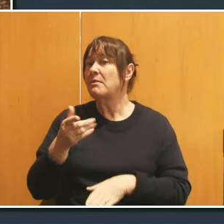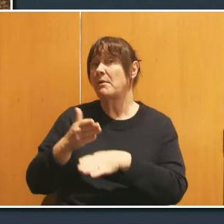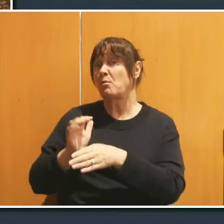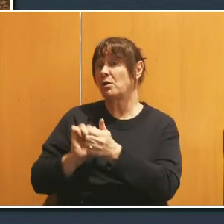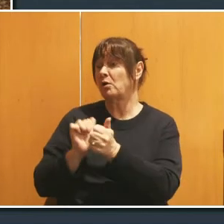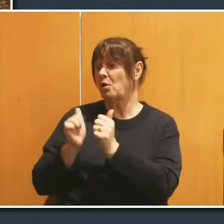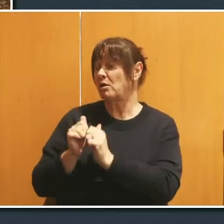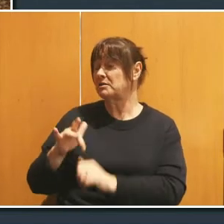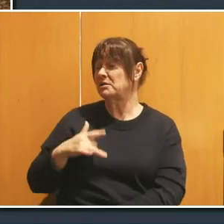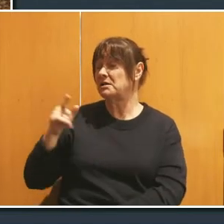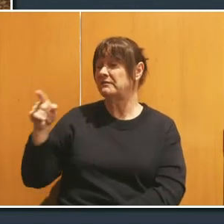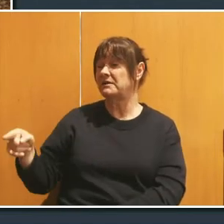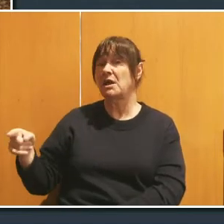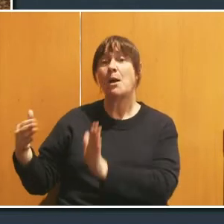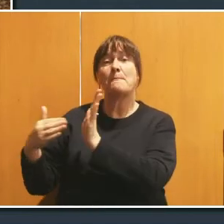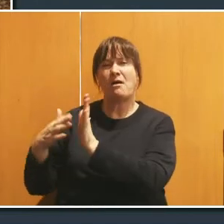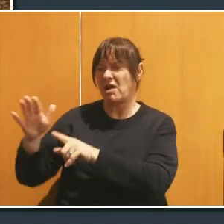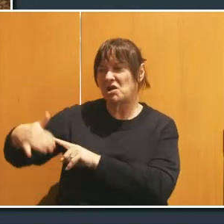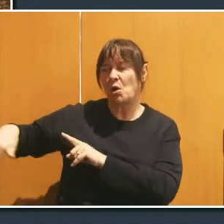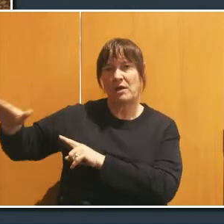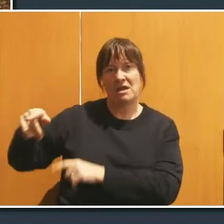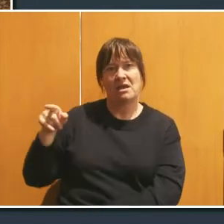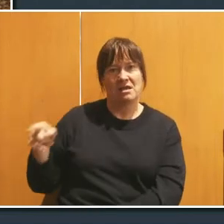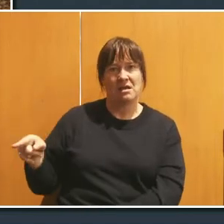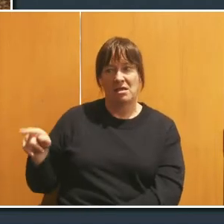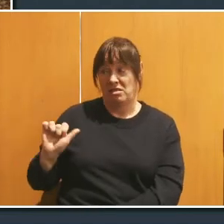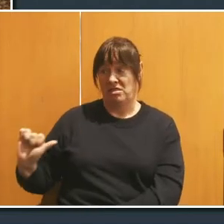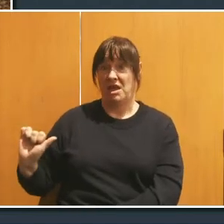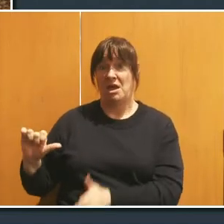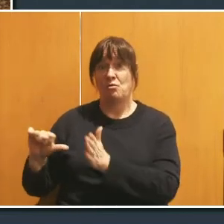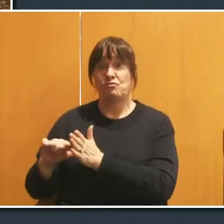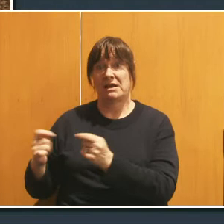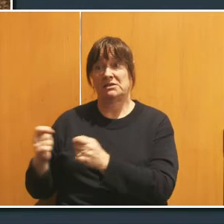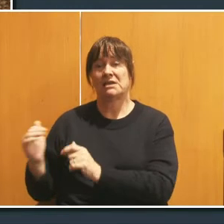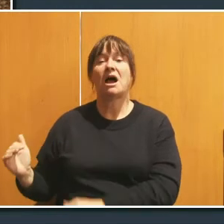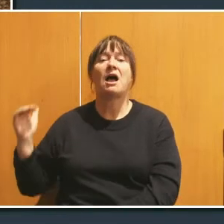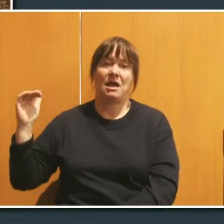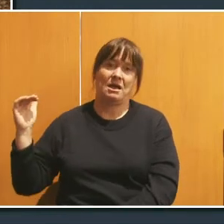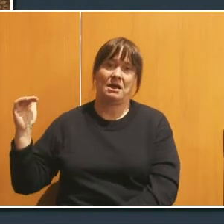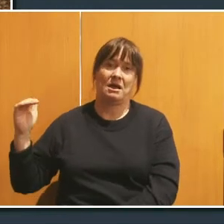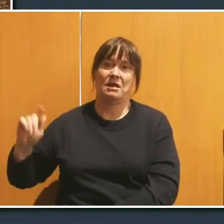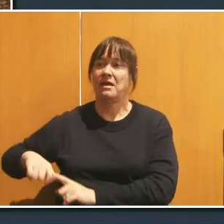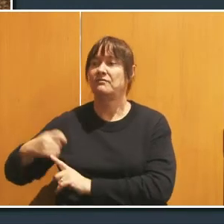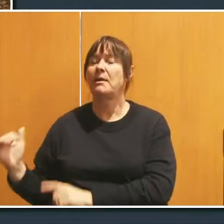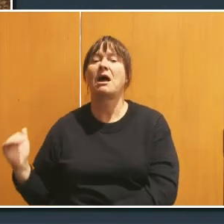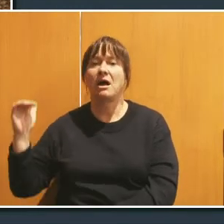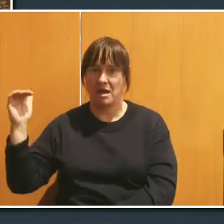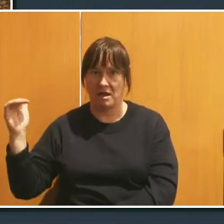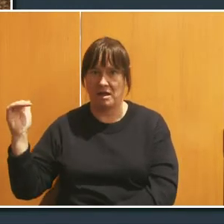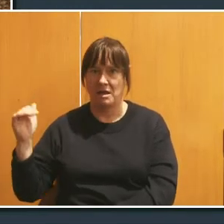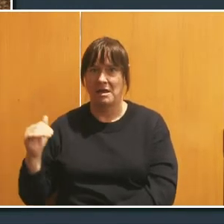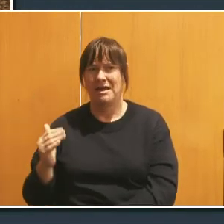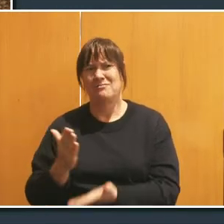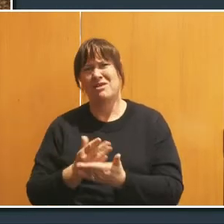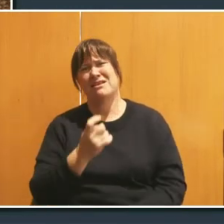in Mariwa, Maraenui, proportionally the rates change is higher. And it's just simple economics